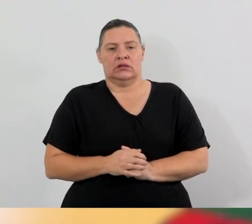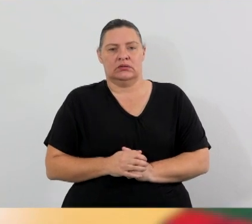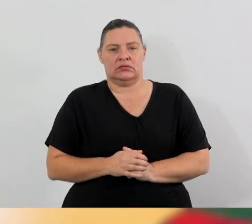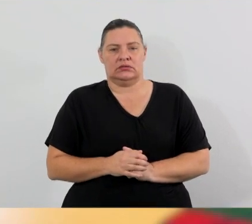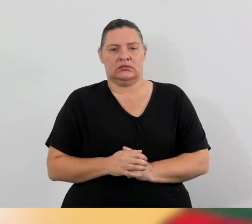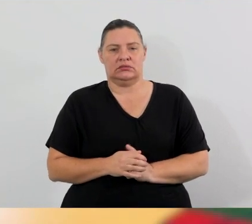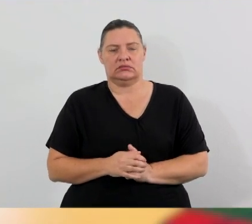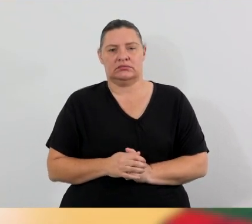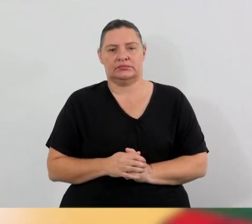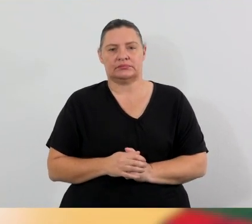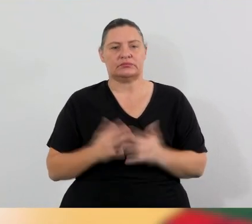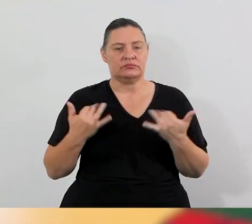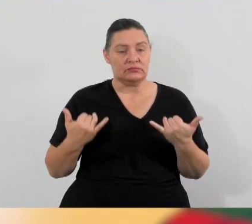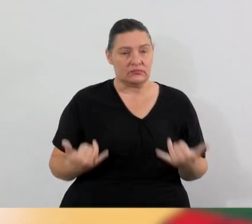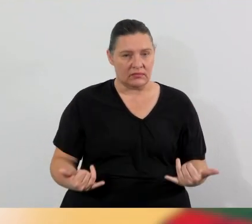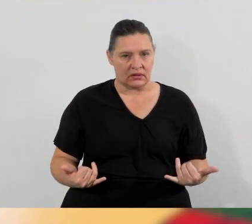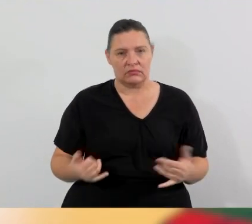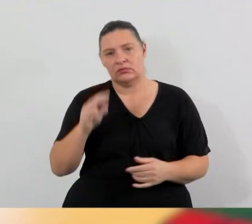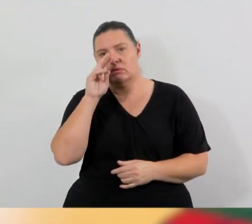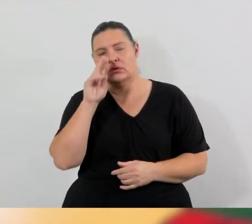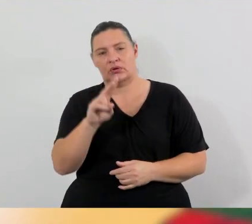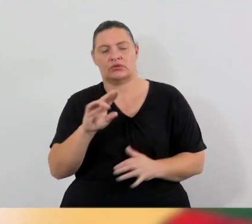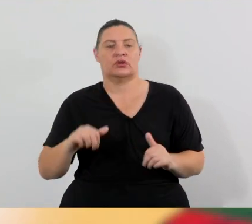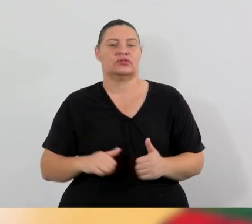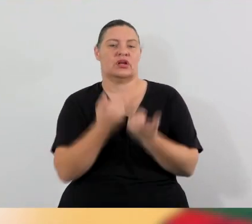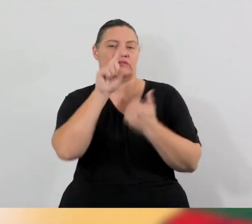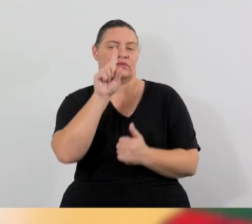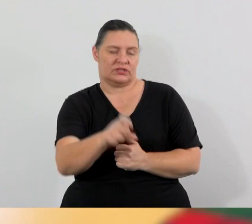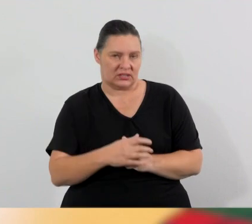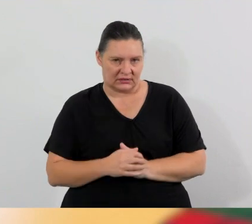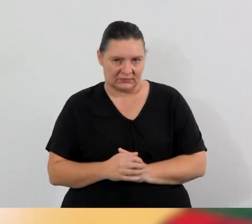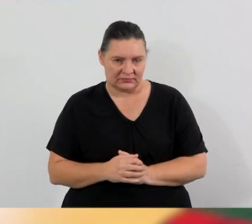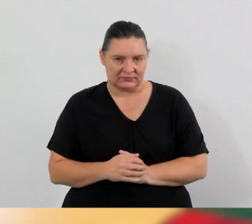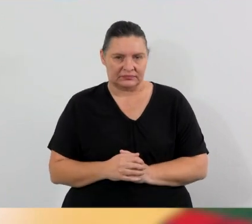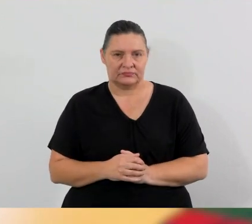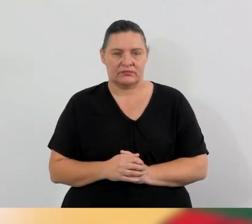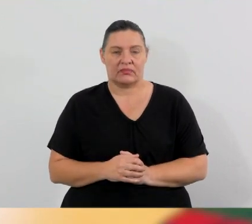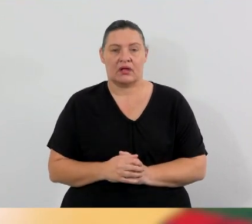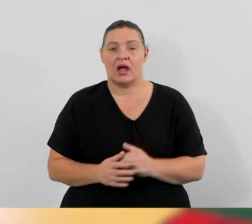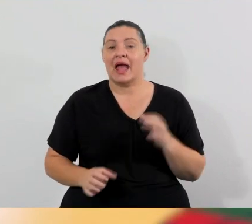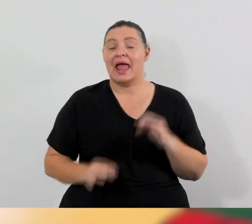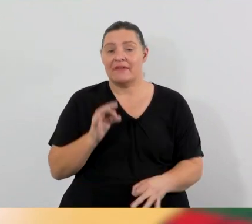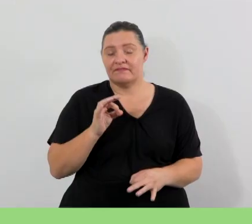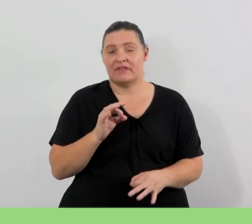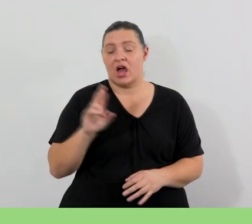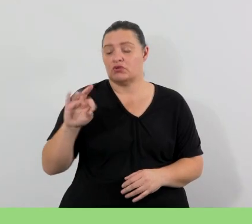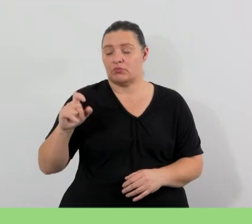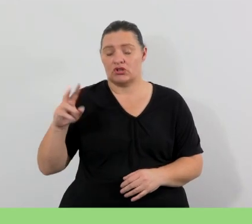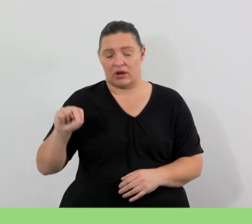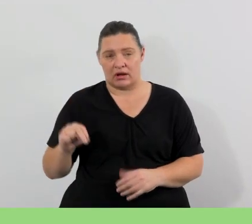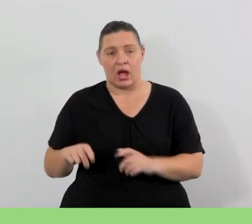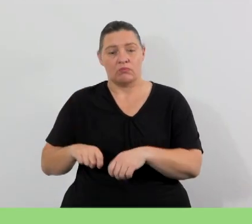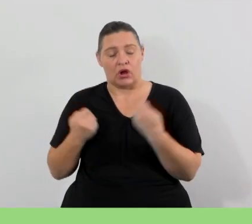two terms as well. So now we are going to look at our challenge question for this lesson.